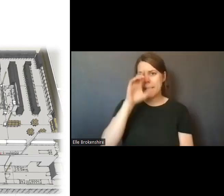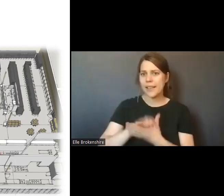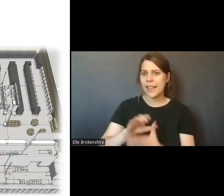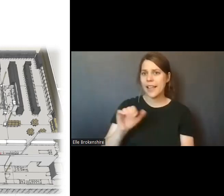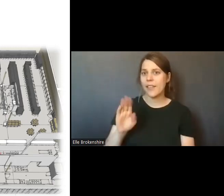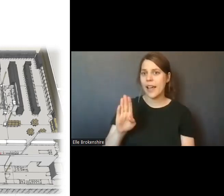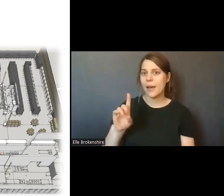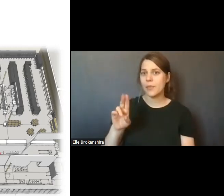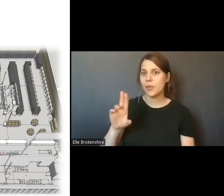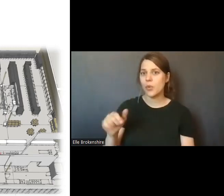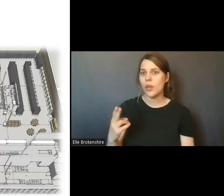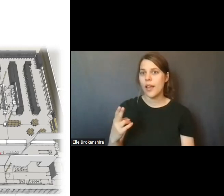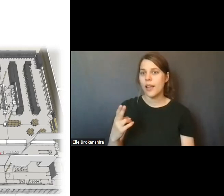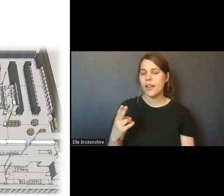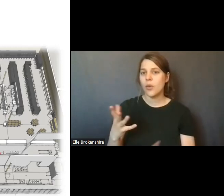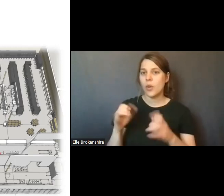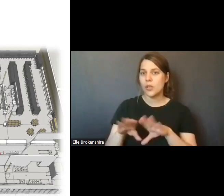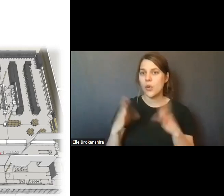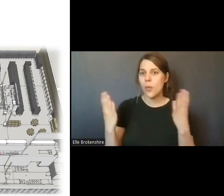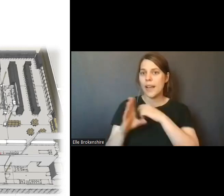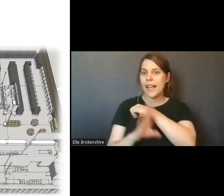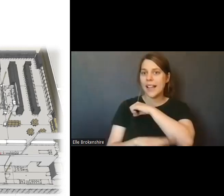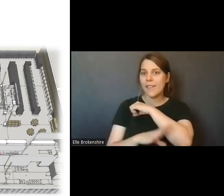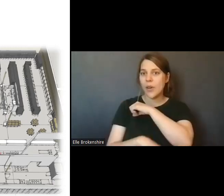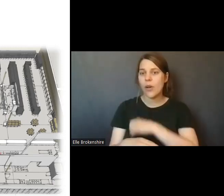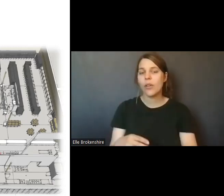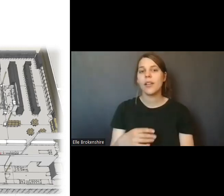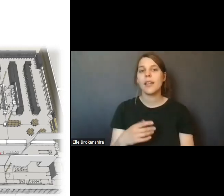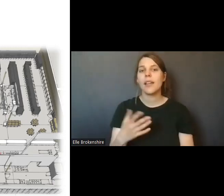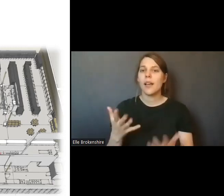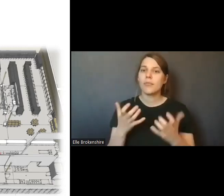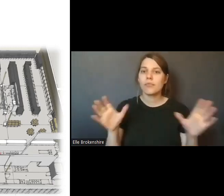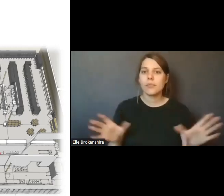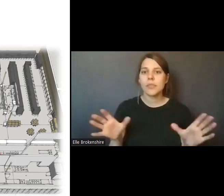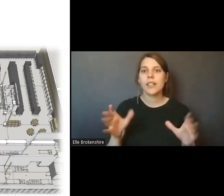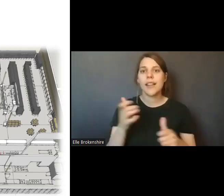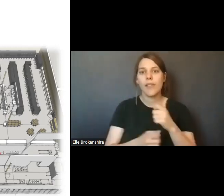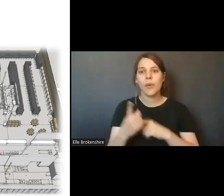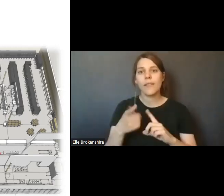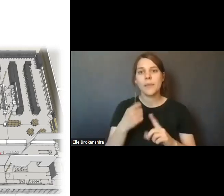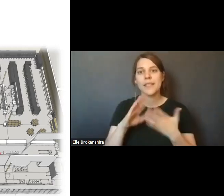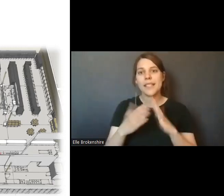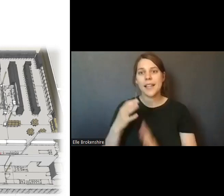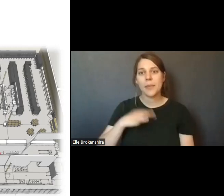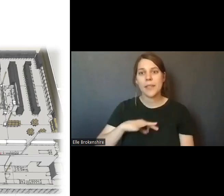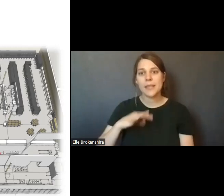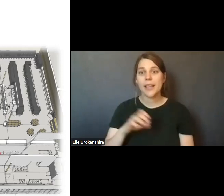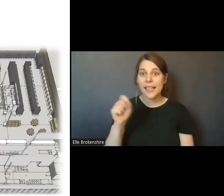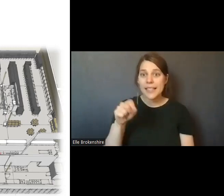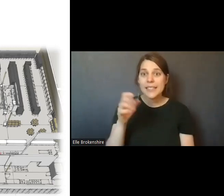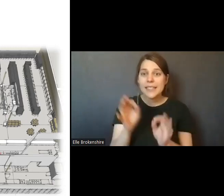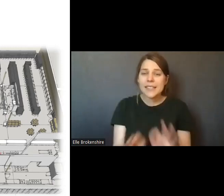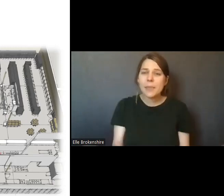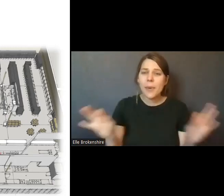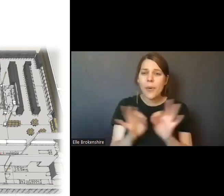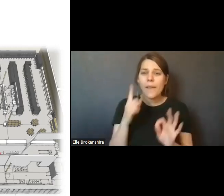looking to open up sometime late this fall. And I would just encourage all those from the city of Pittsburgh. Yes, this is critical for the Hill District,